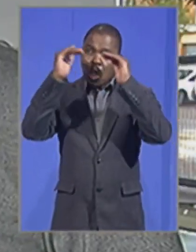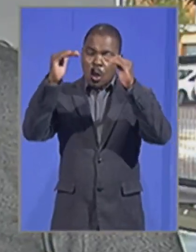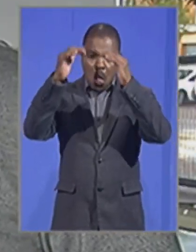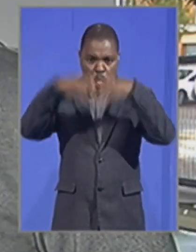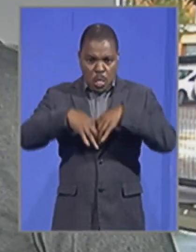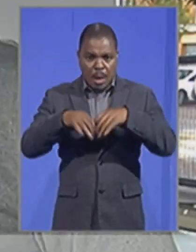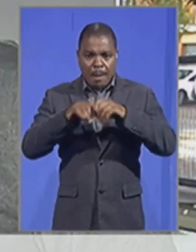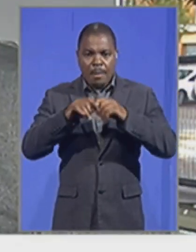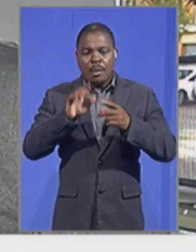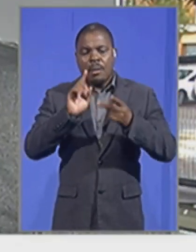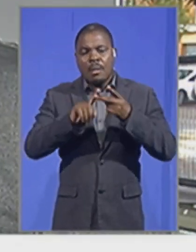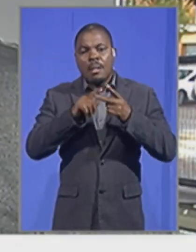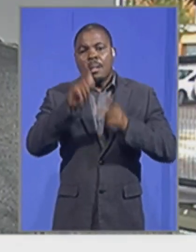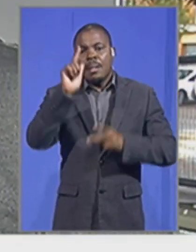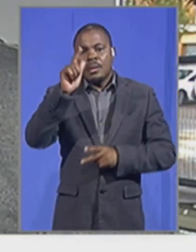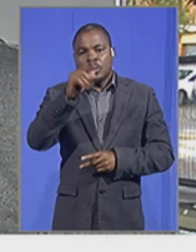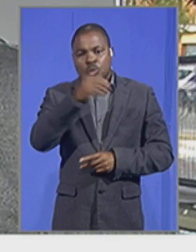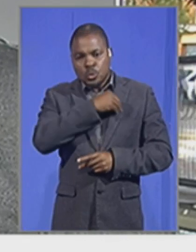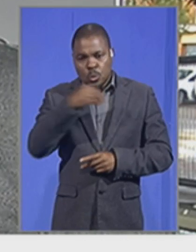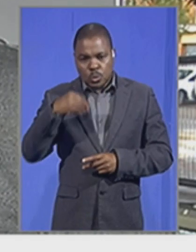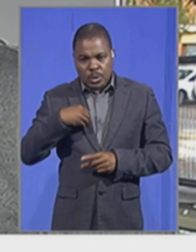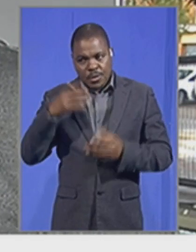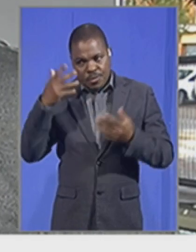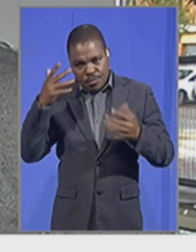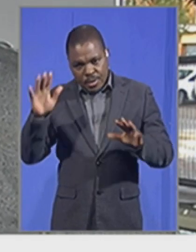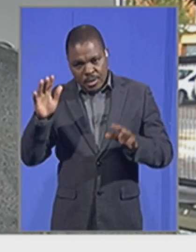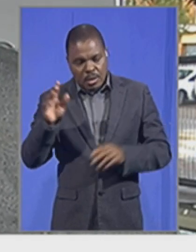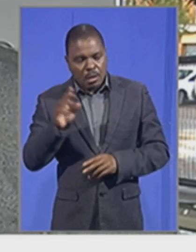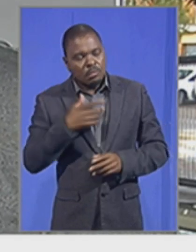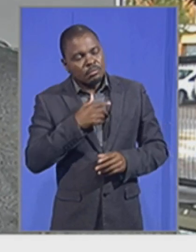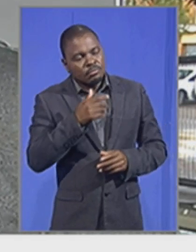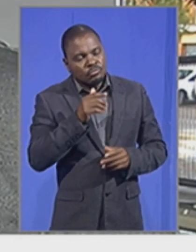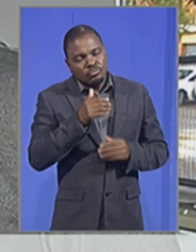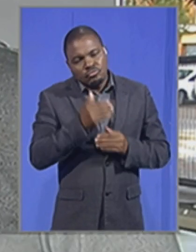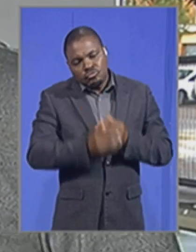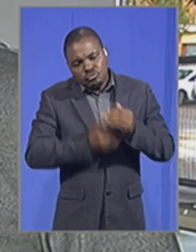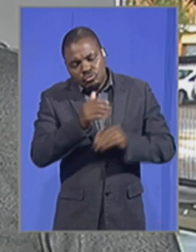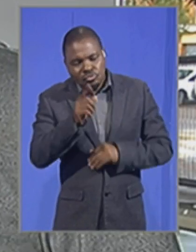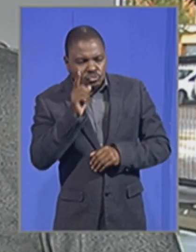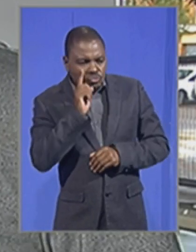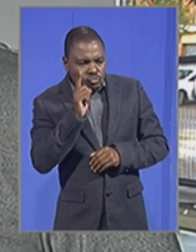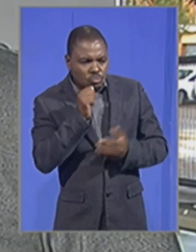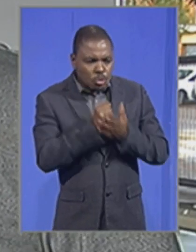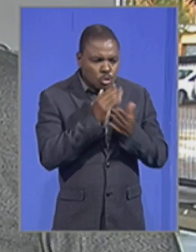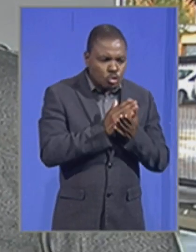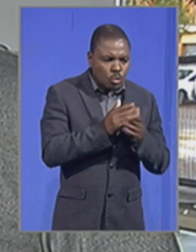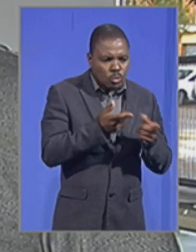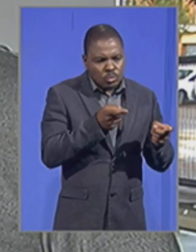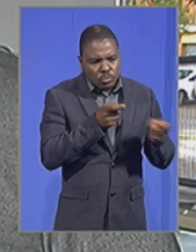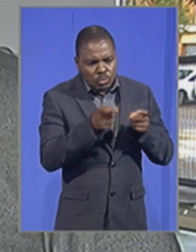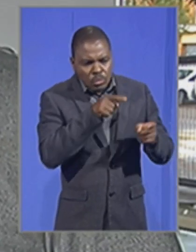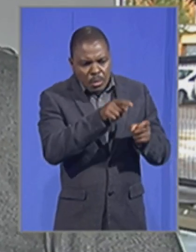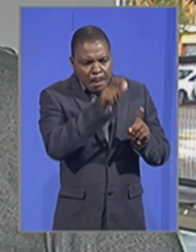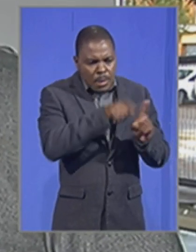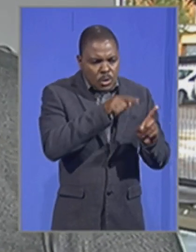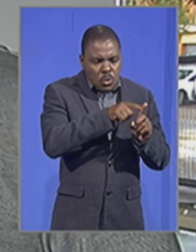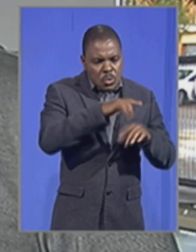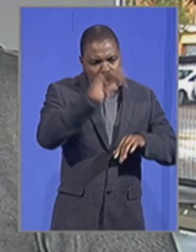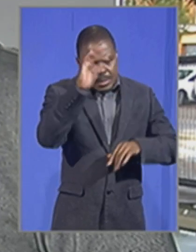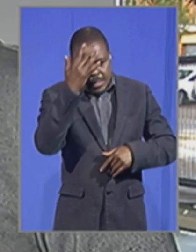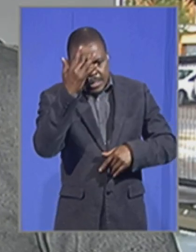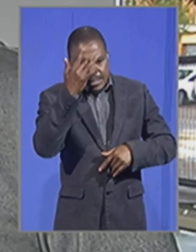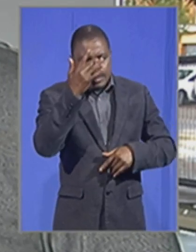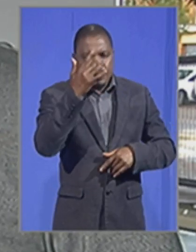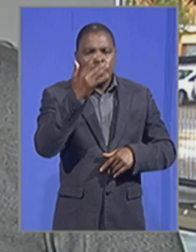doctors further took the matters on themselves on a precautionary note to manage to take the patients that were in that